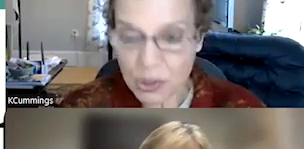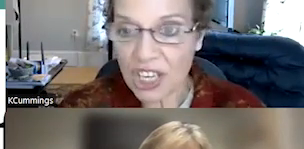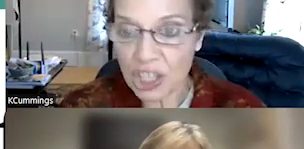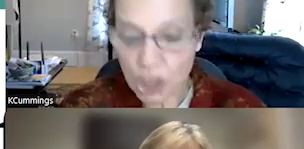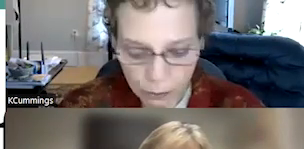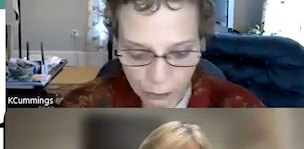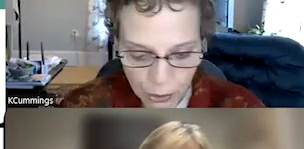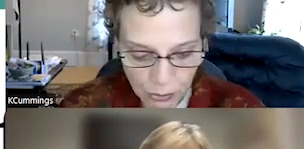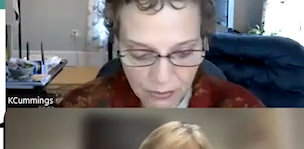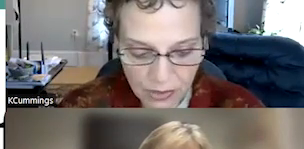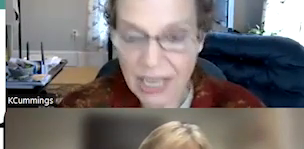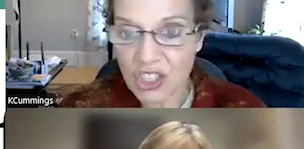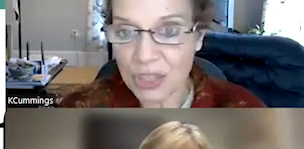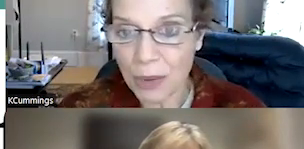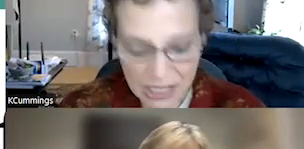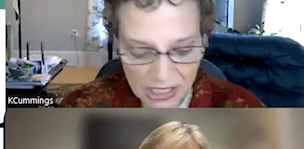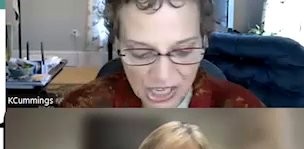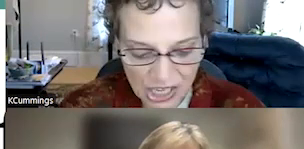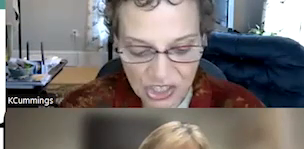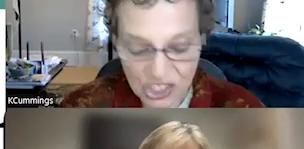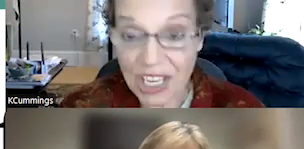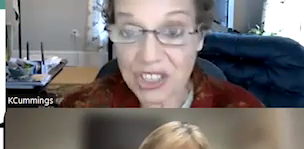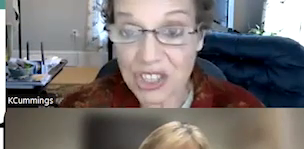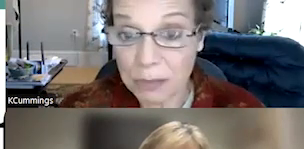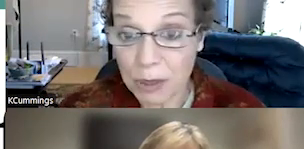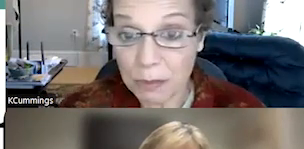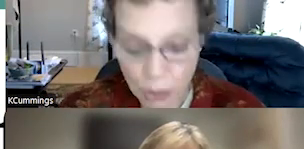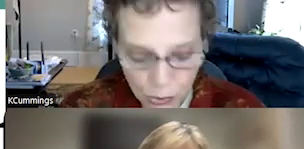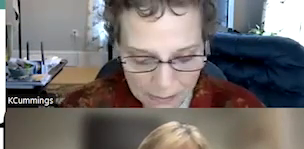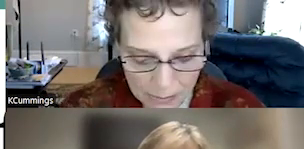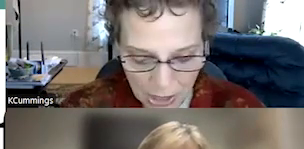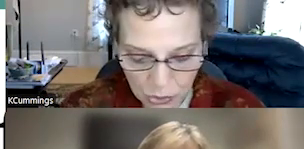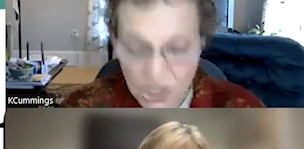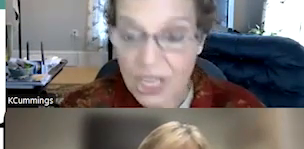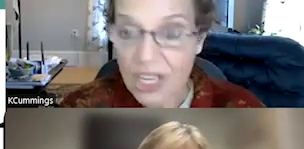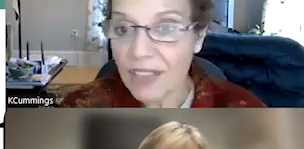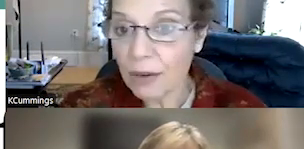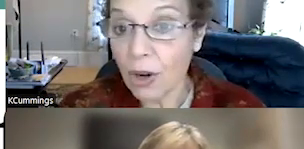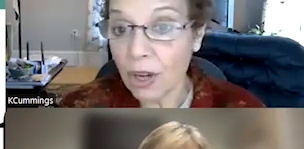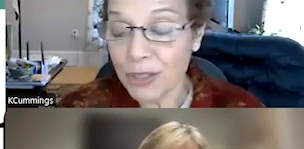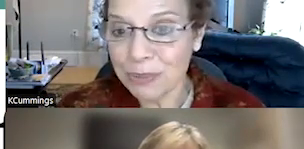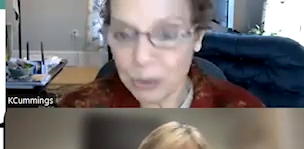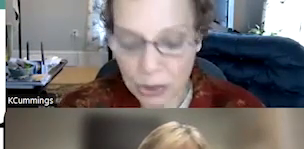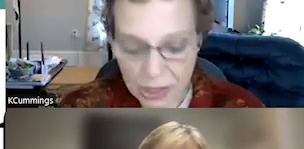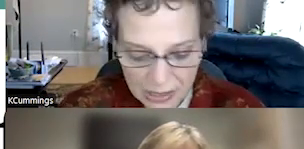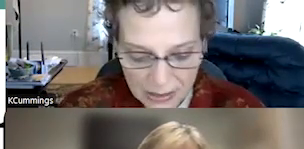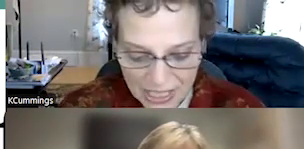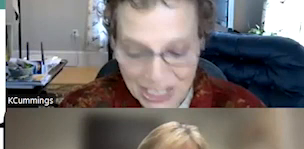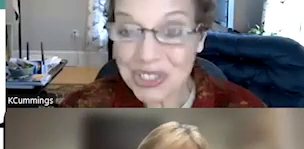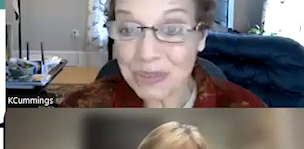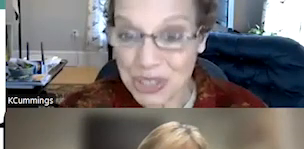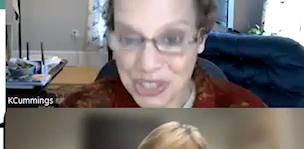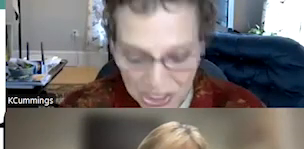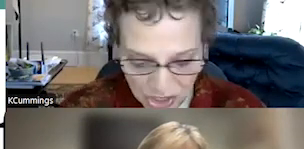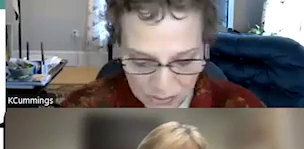presentation, present an overview of the nationally recognized CHW program models that are often employed